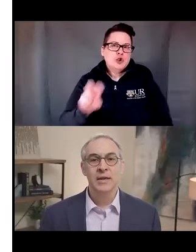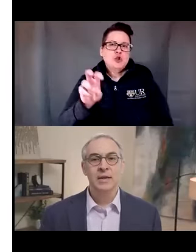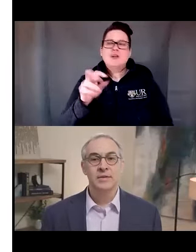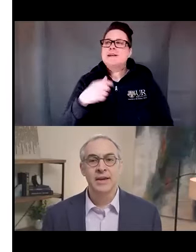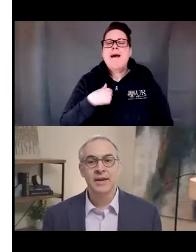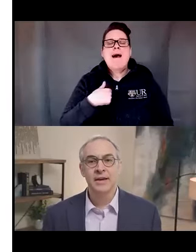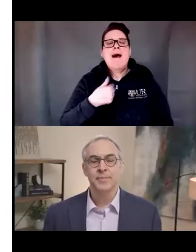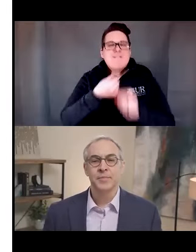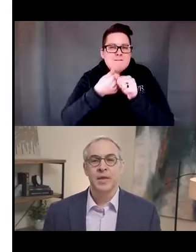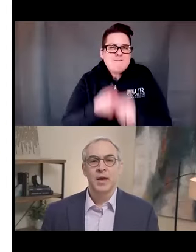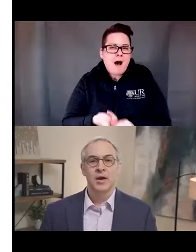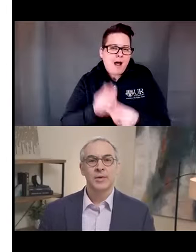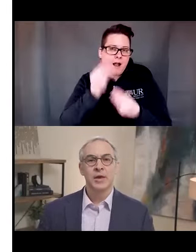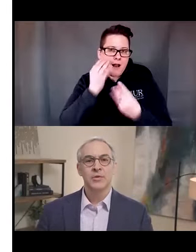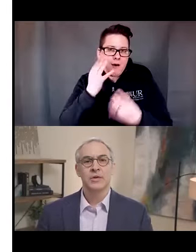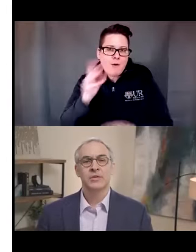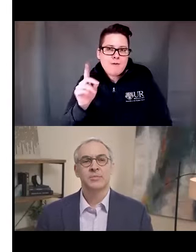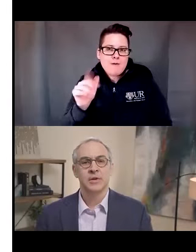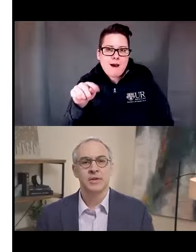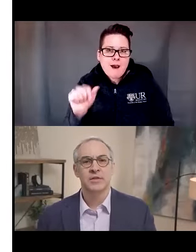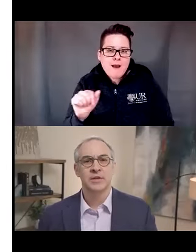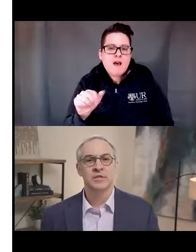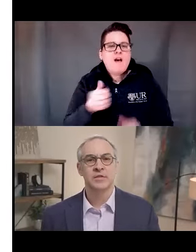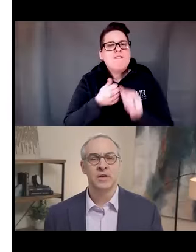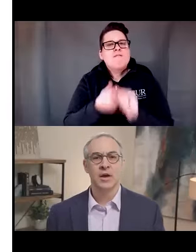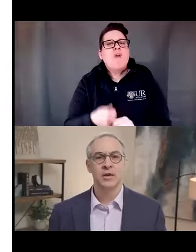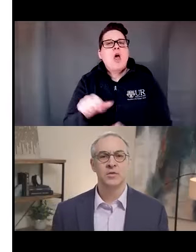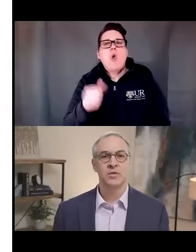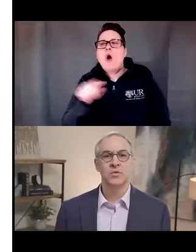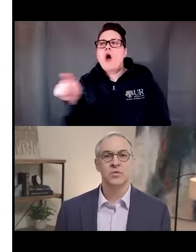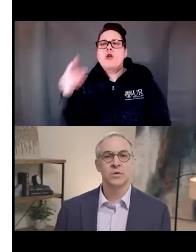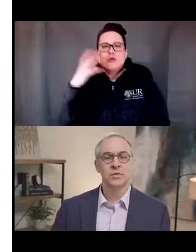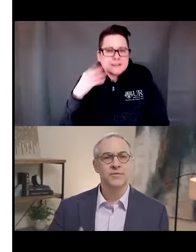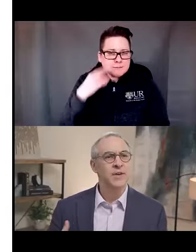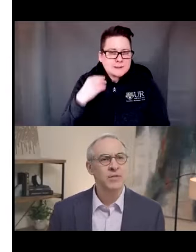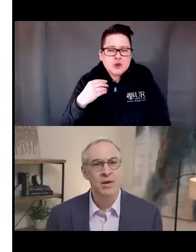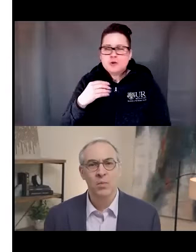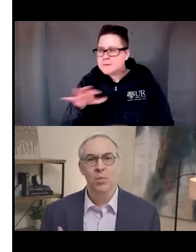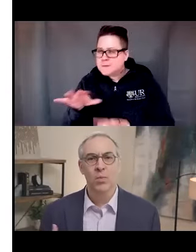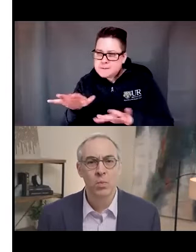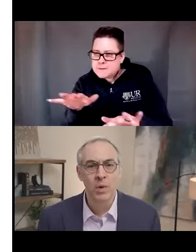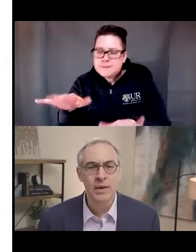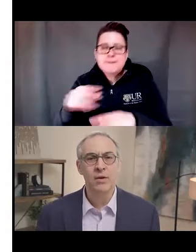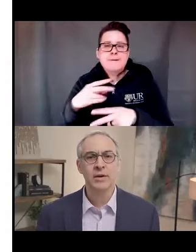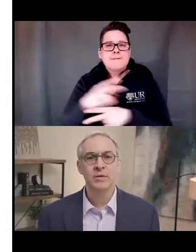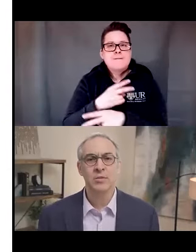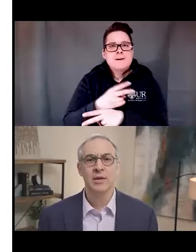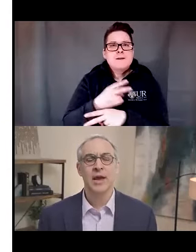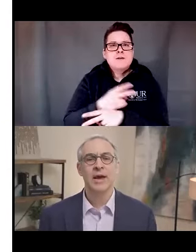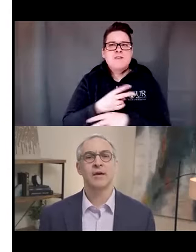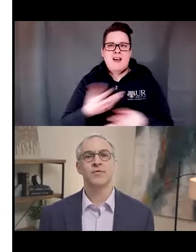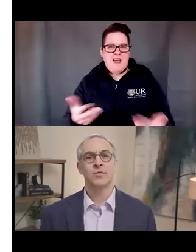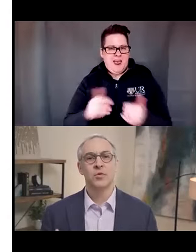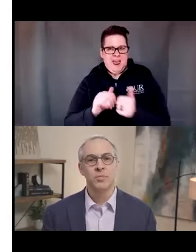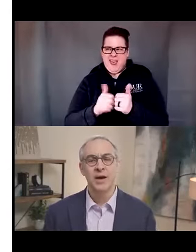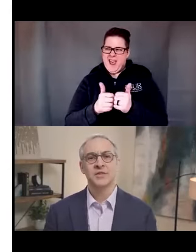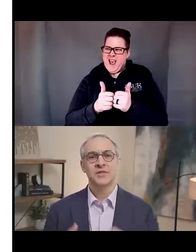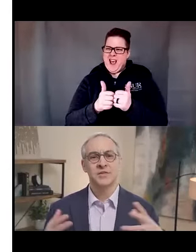follow data and other experiences to figure out how can we